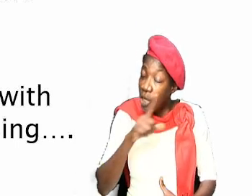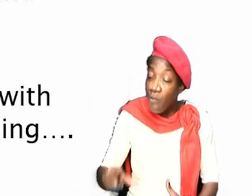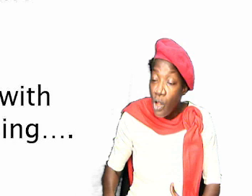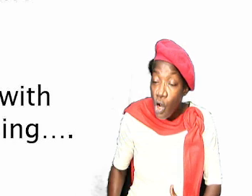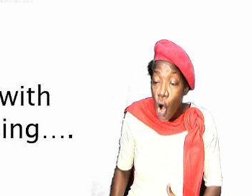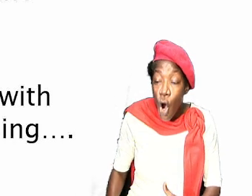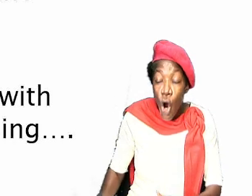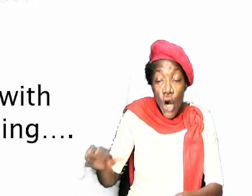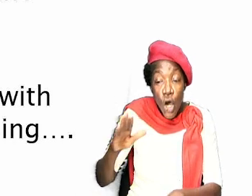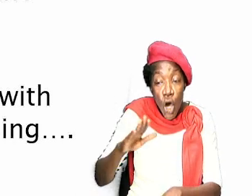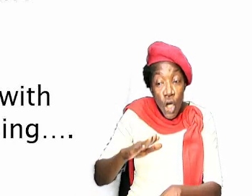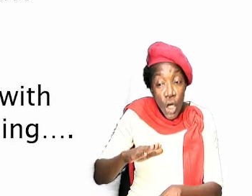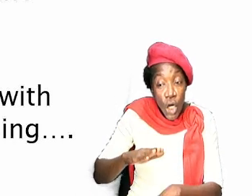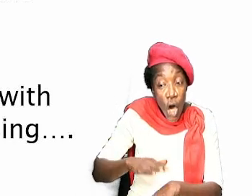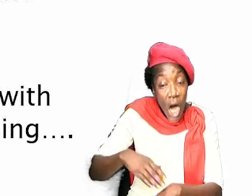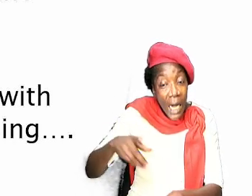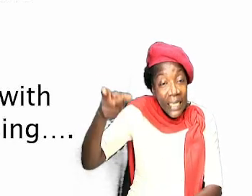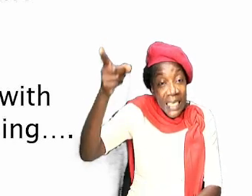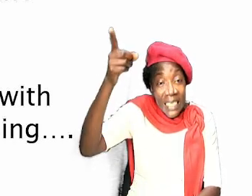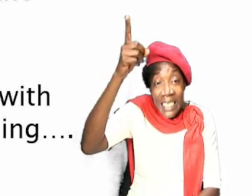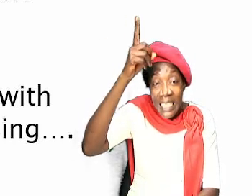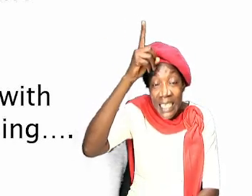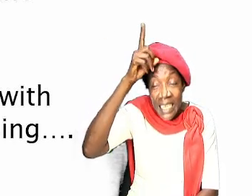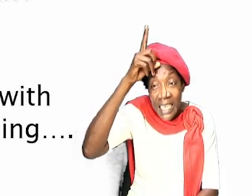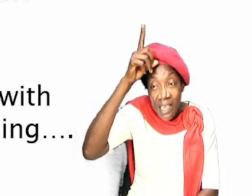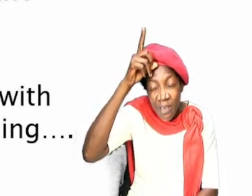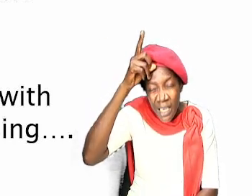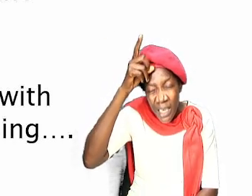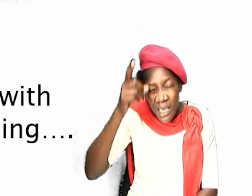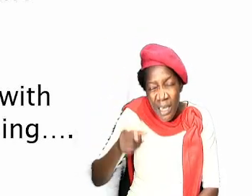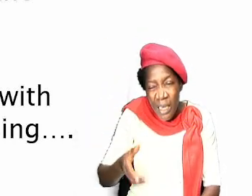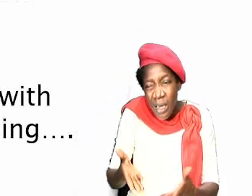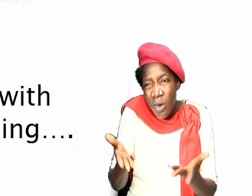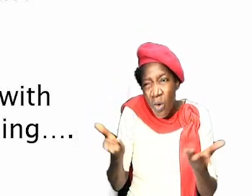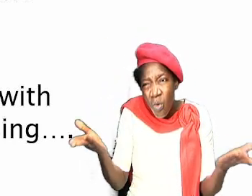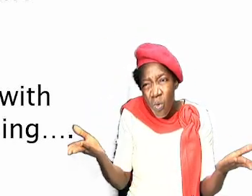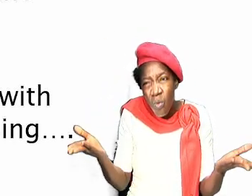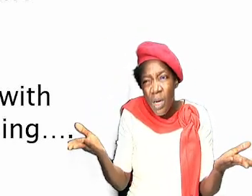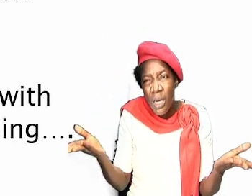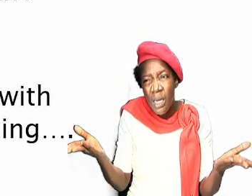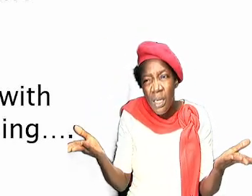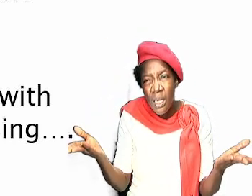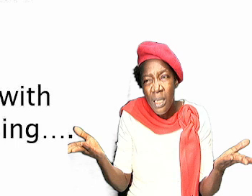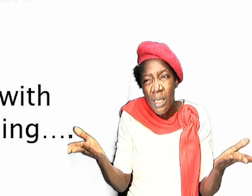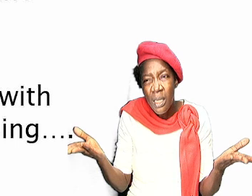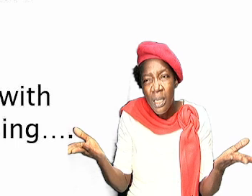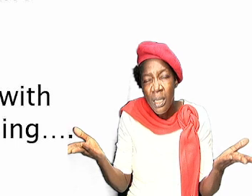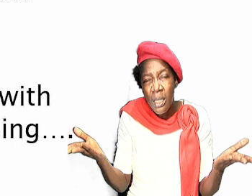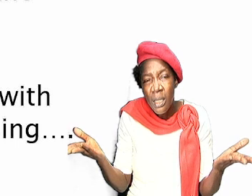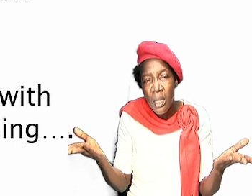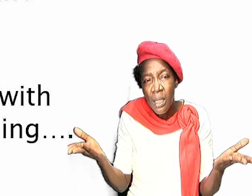now upon David. What are the markers, or what are the marks